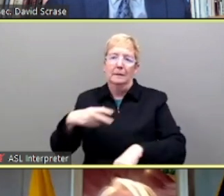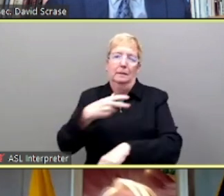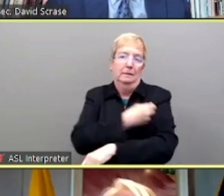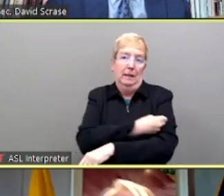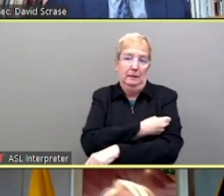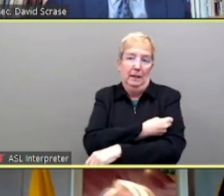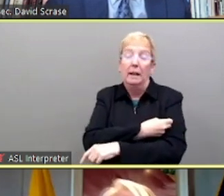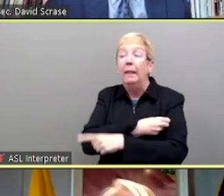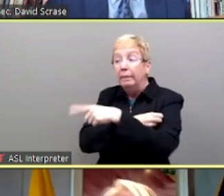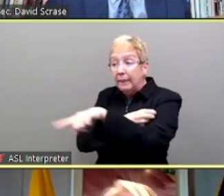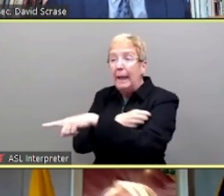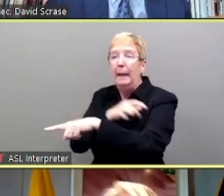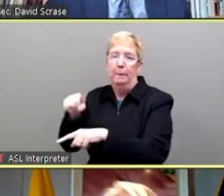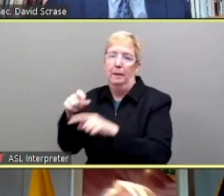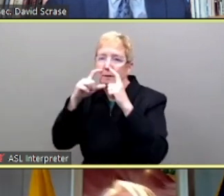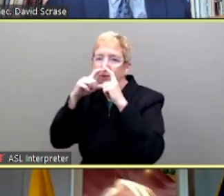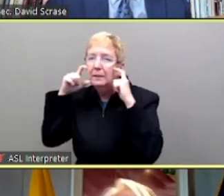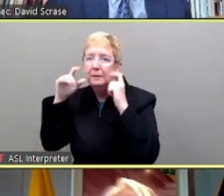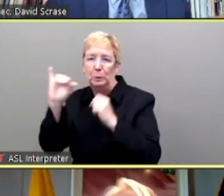masks indoors.